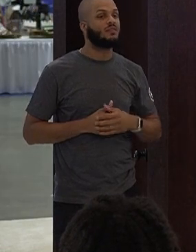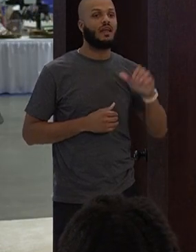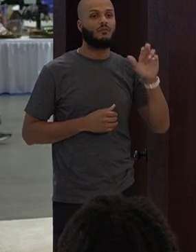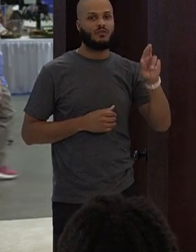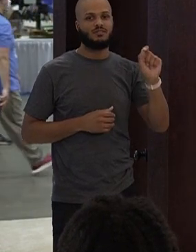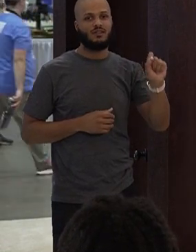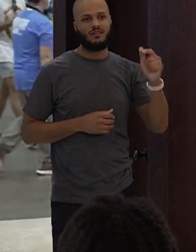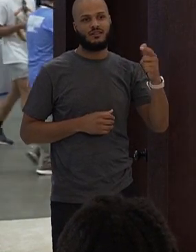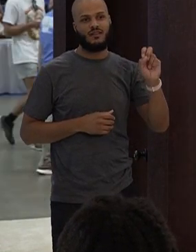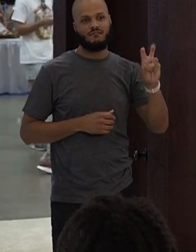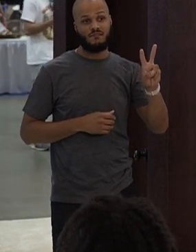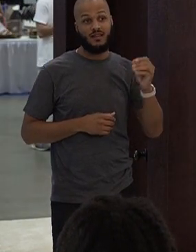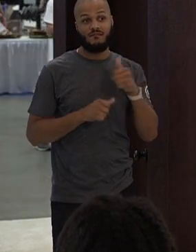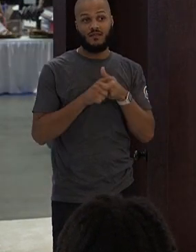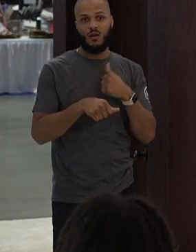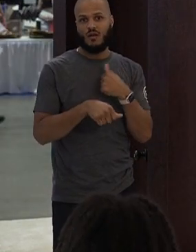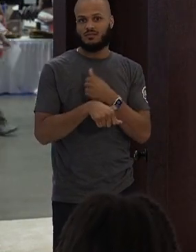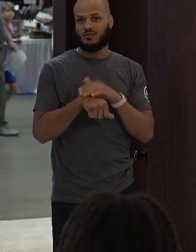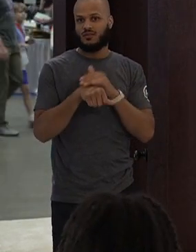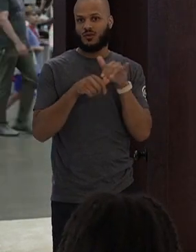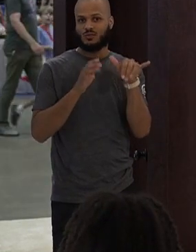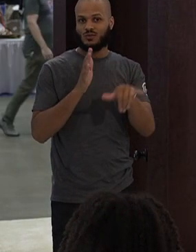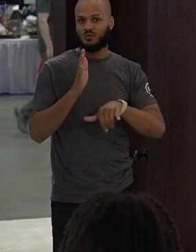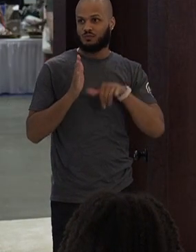Copyright.gov, and you can follow us on YouTube,